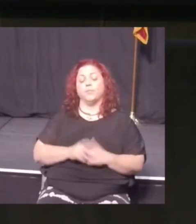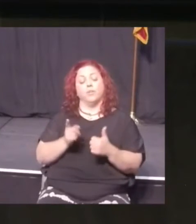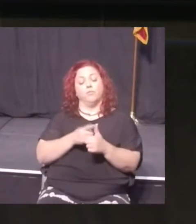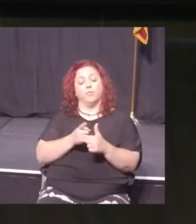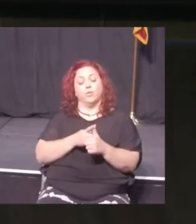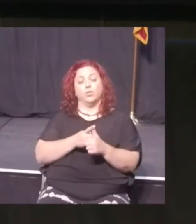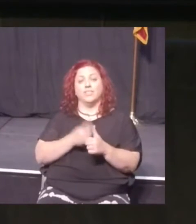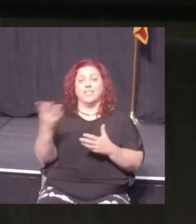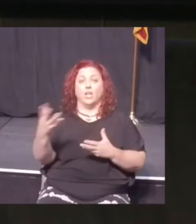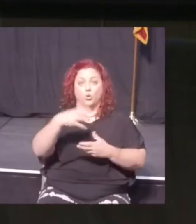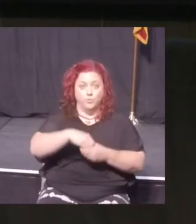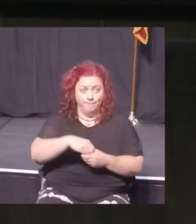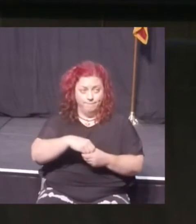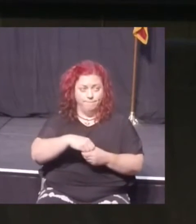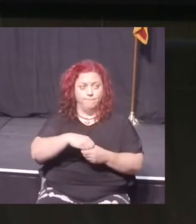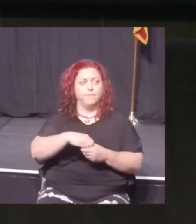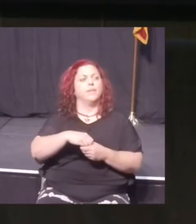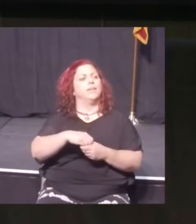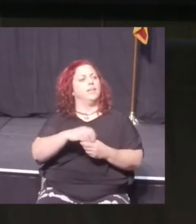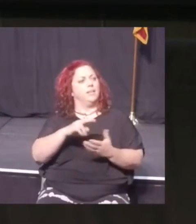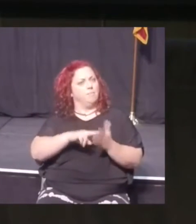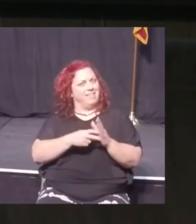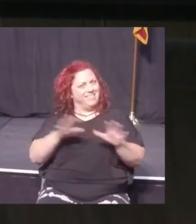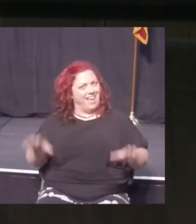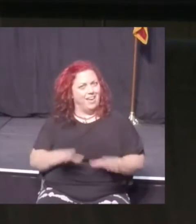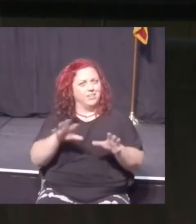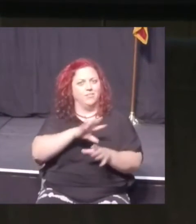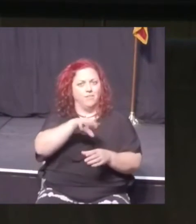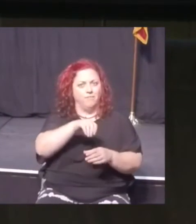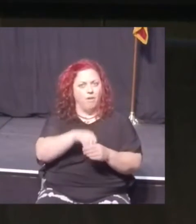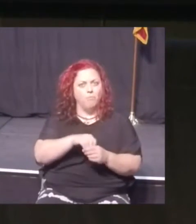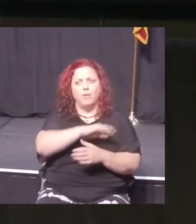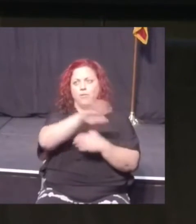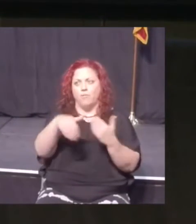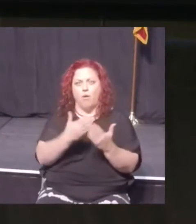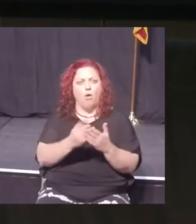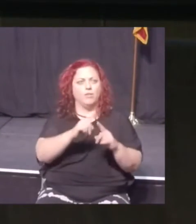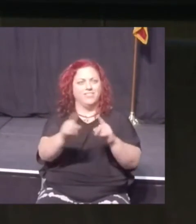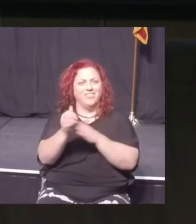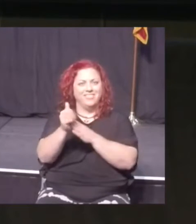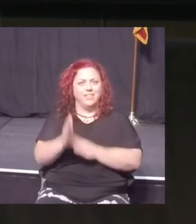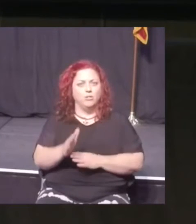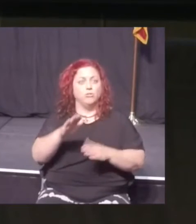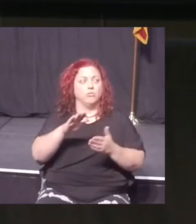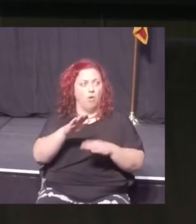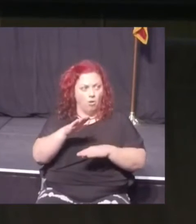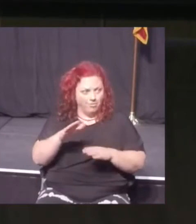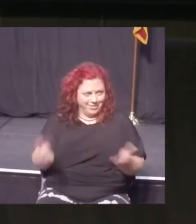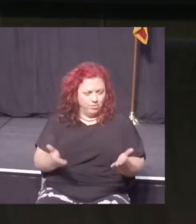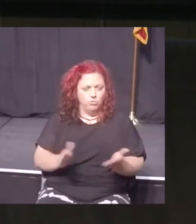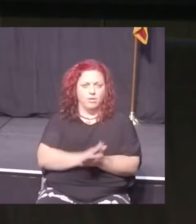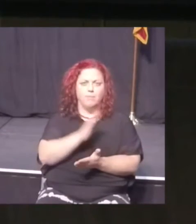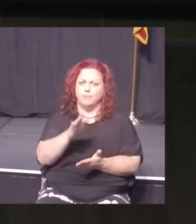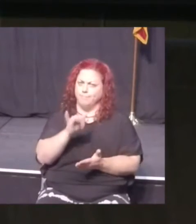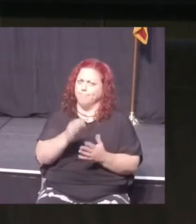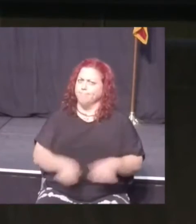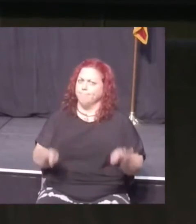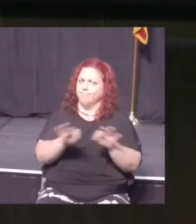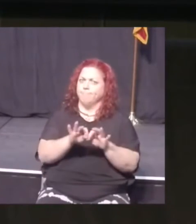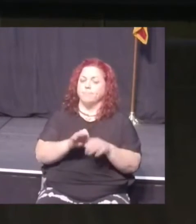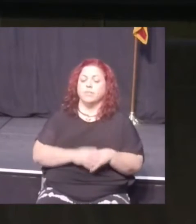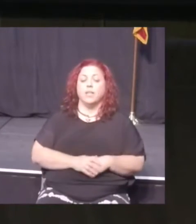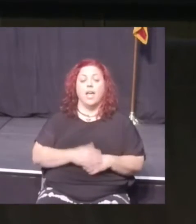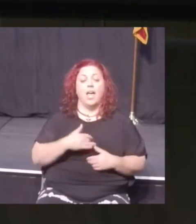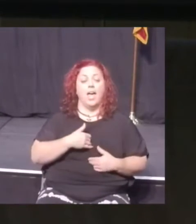is inclusive. Active involvement of campus stakeholders should be a given. There's a role for